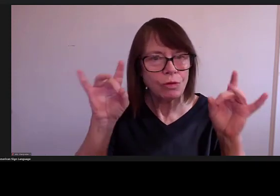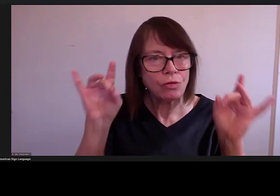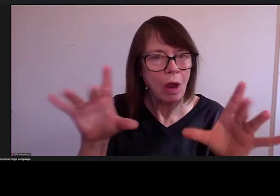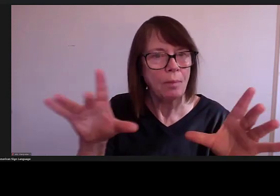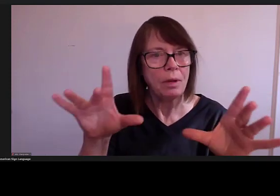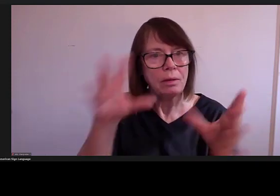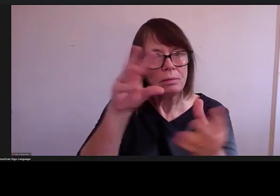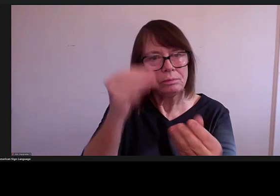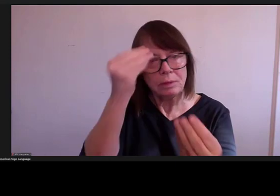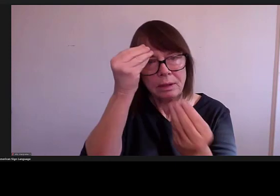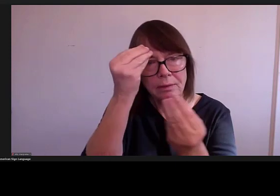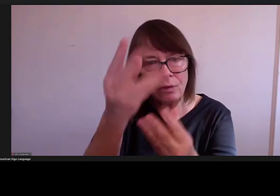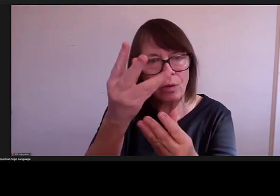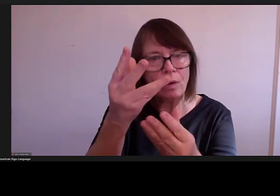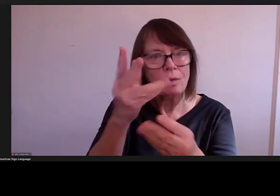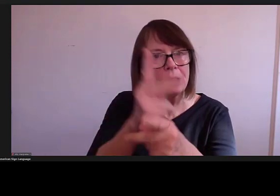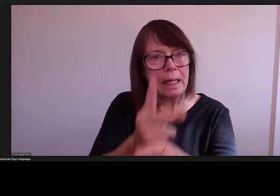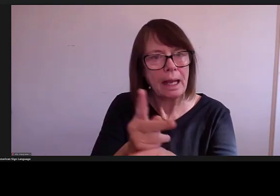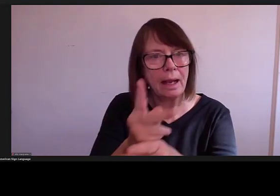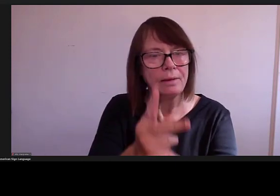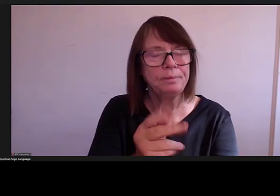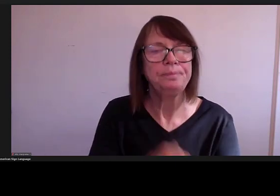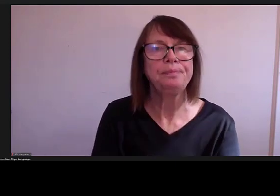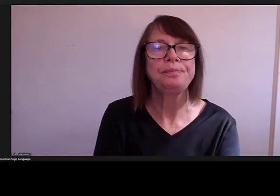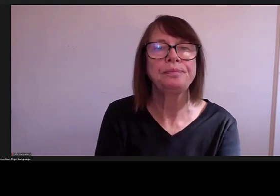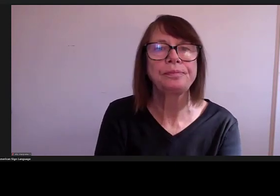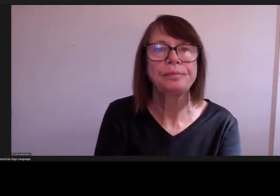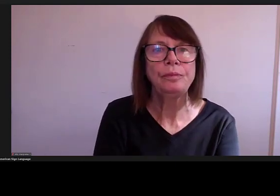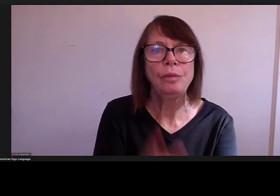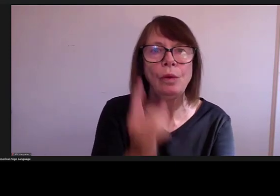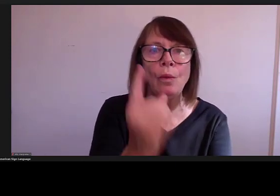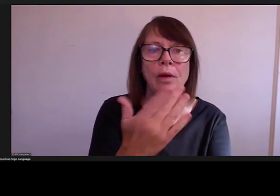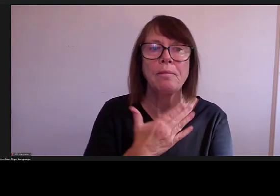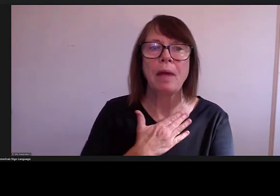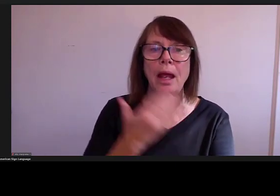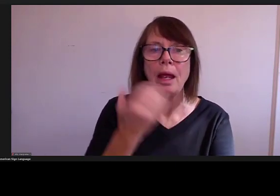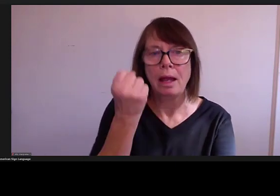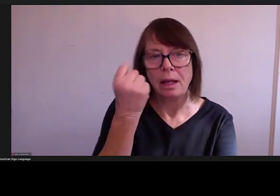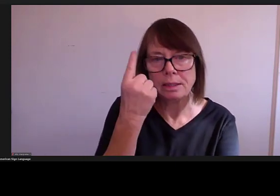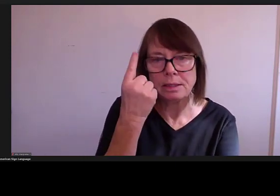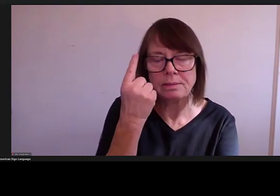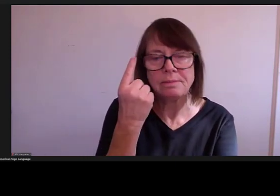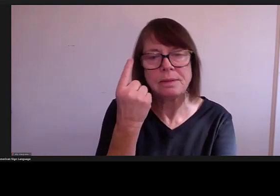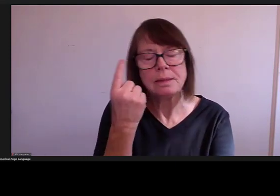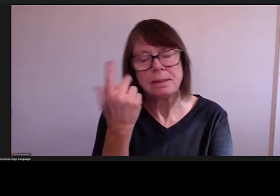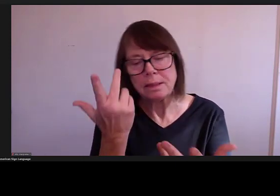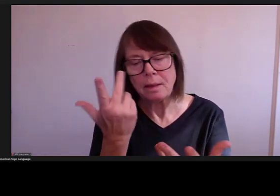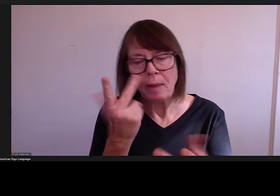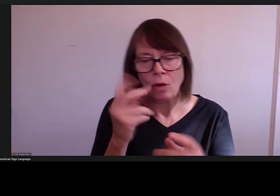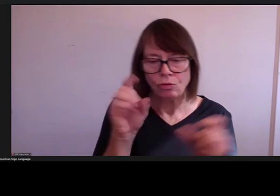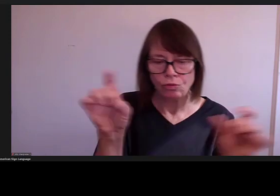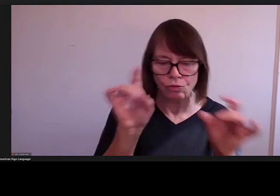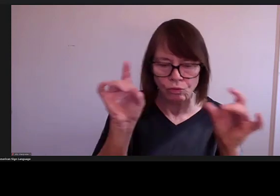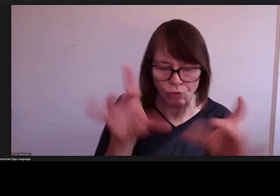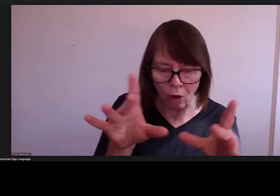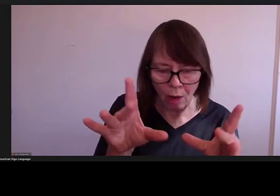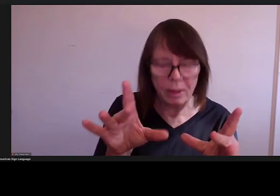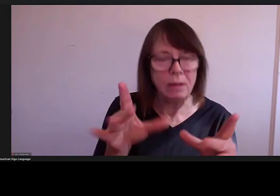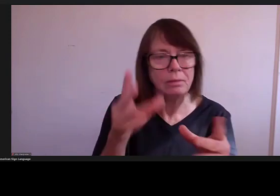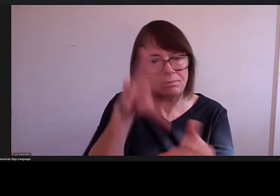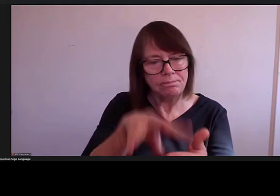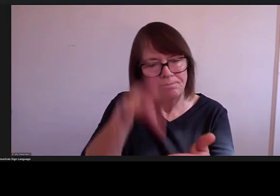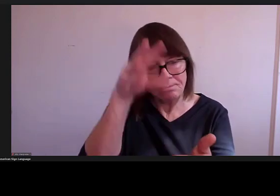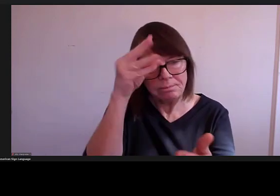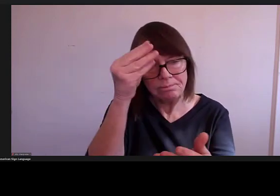I also wanted to recognize that one of my understandings about trauma-informed care is the understanding that we need